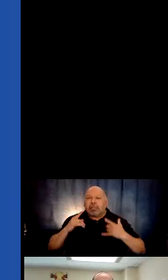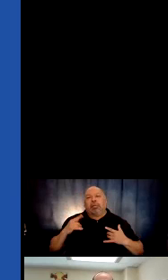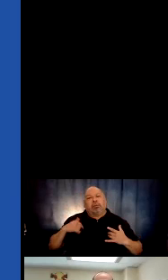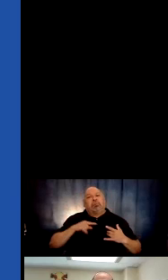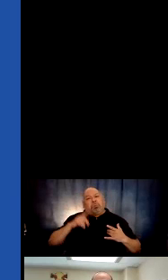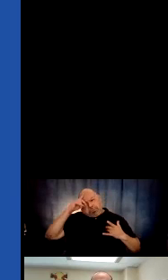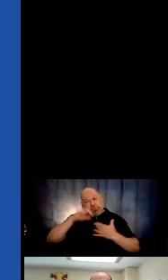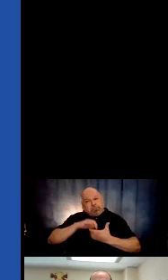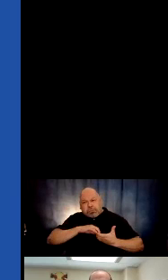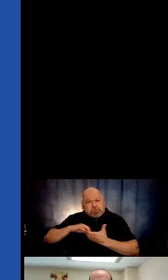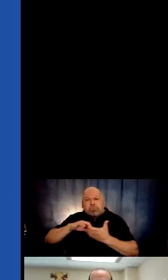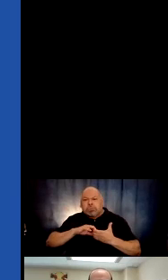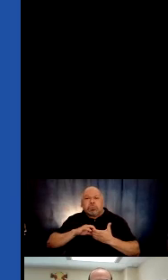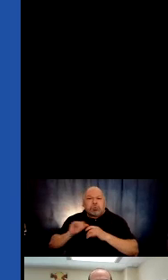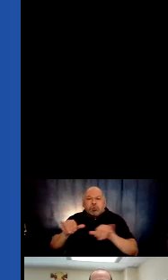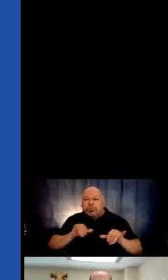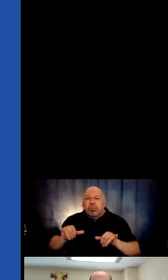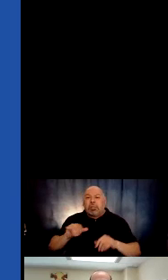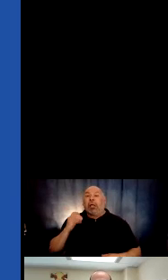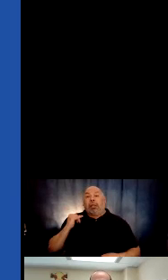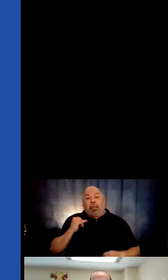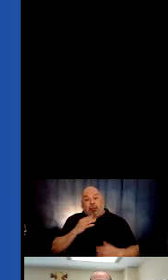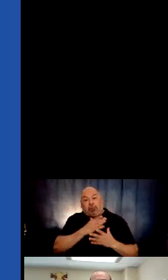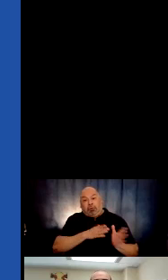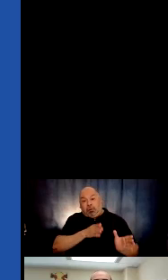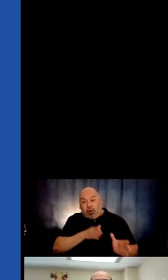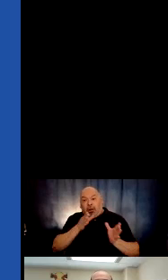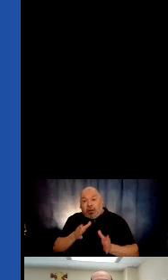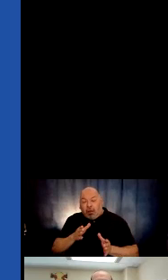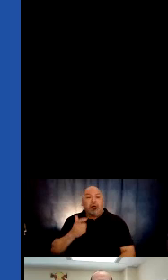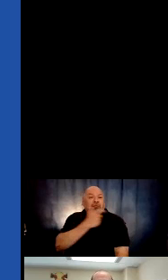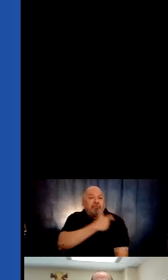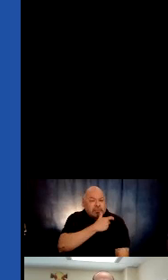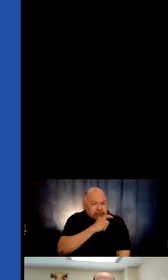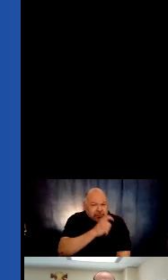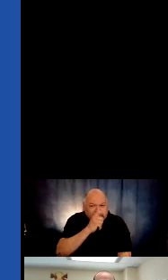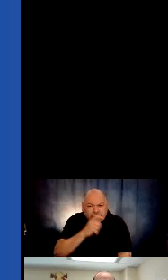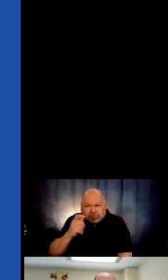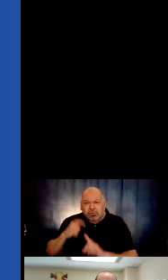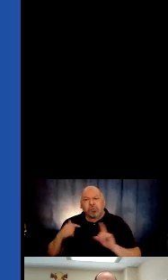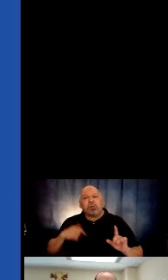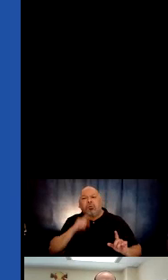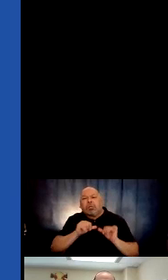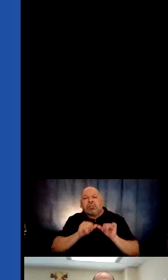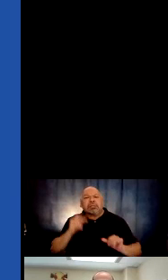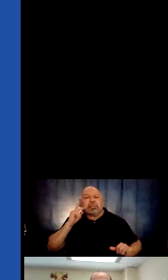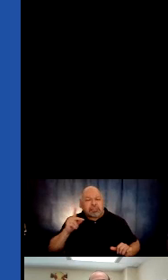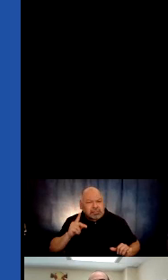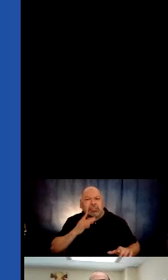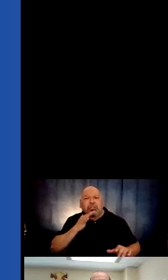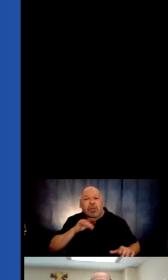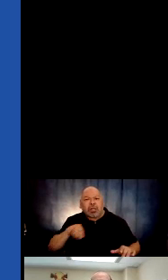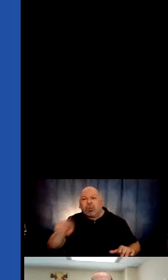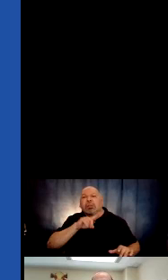And now as we move into this phase of our vaccine work, we really are continuing to see Coloradans come